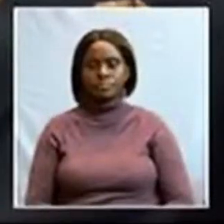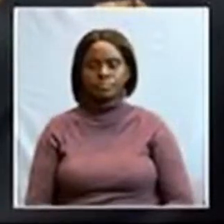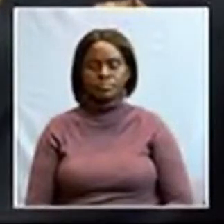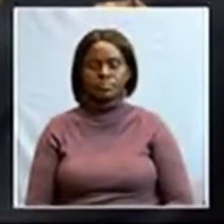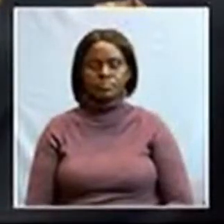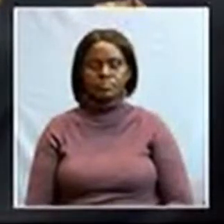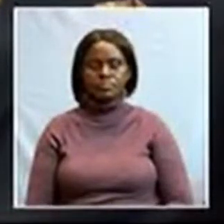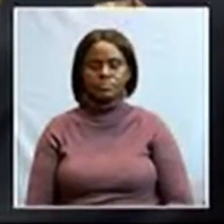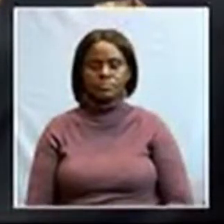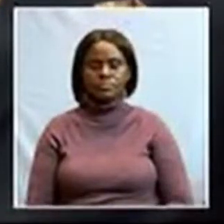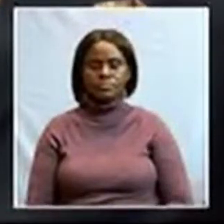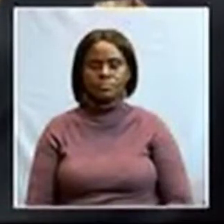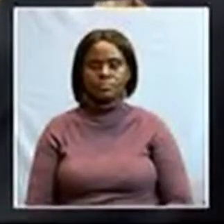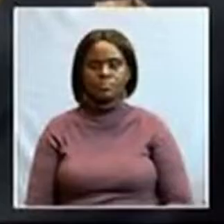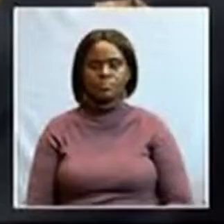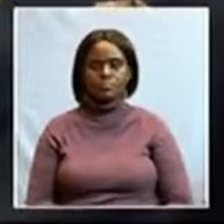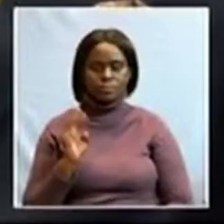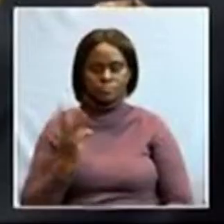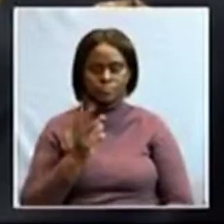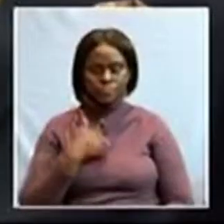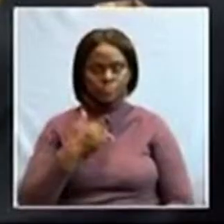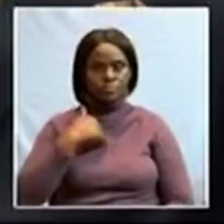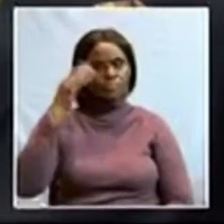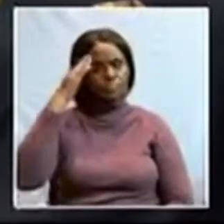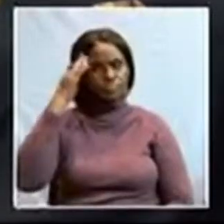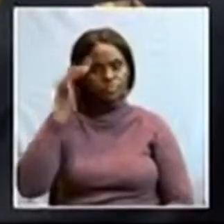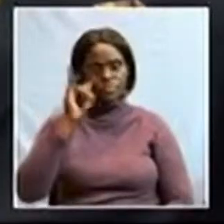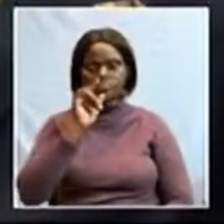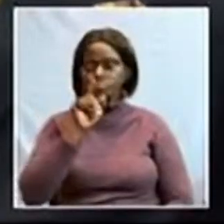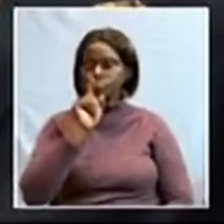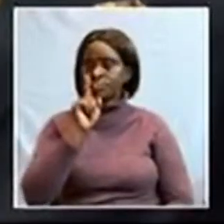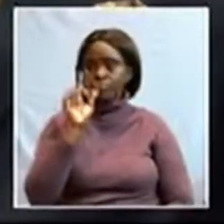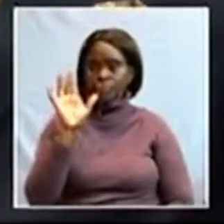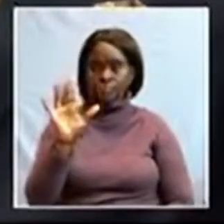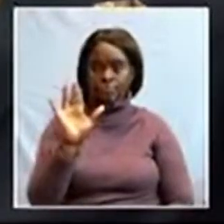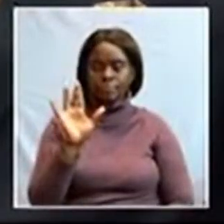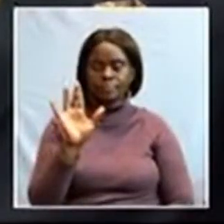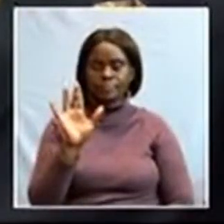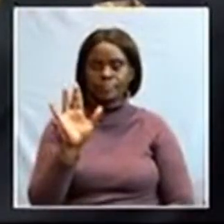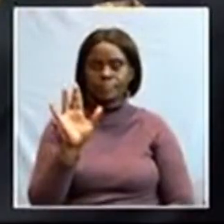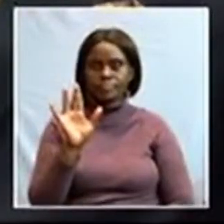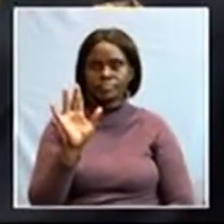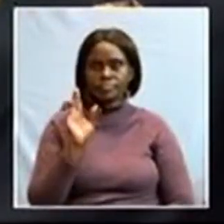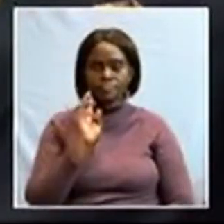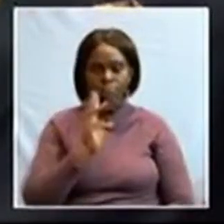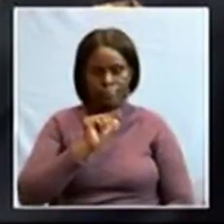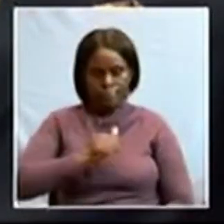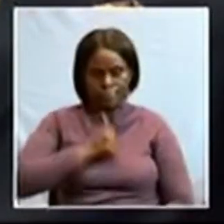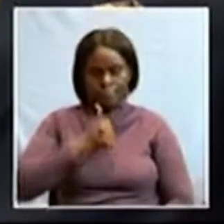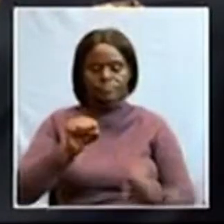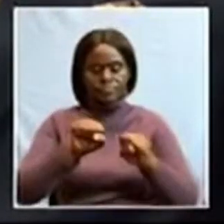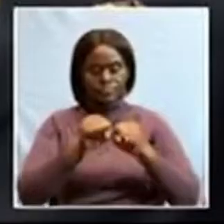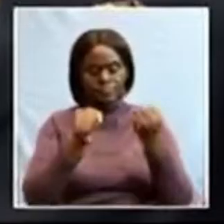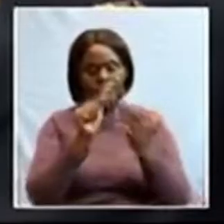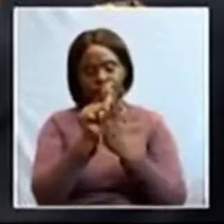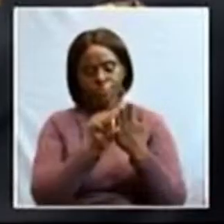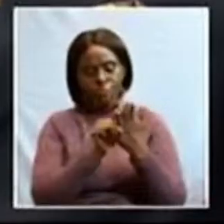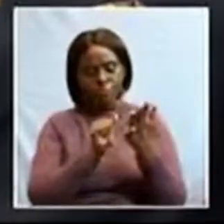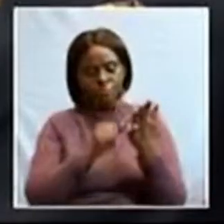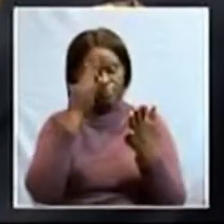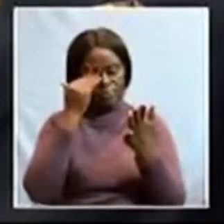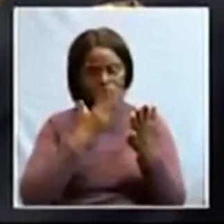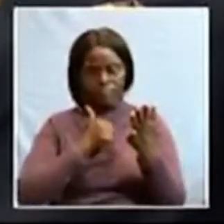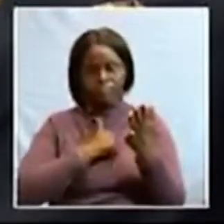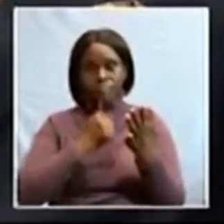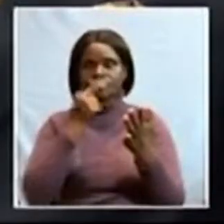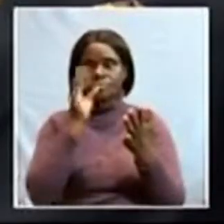Chair, we have recognized that fact that we've been breaking the law. That's why I've